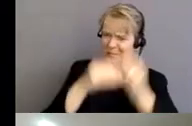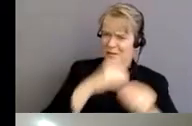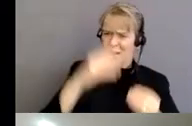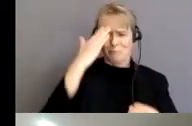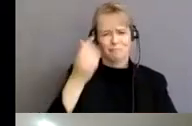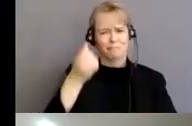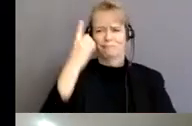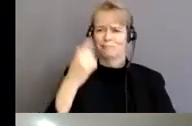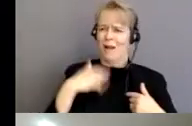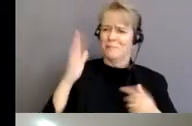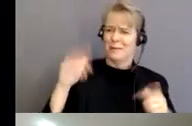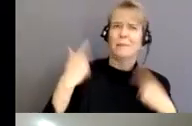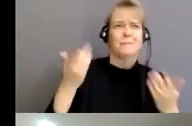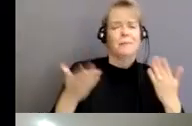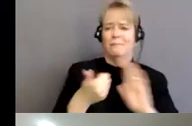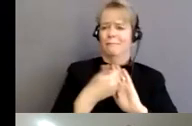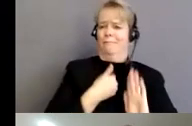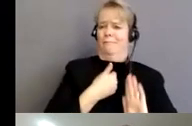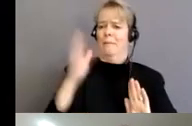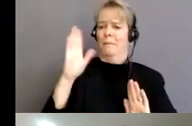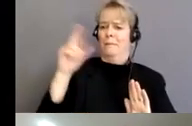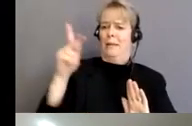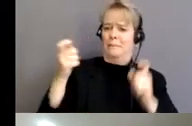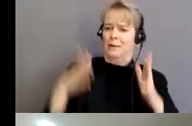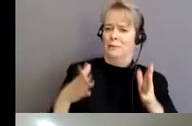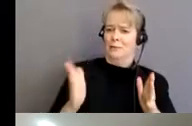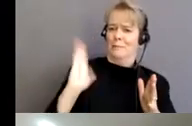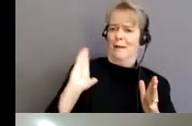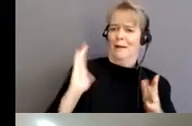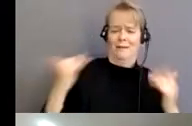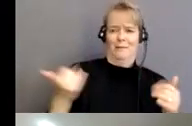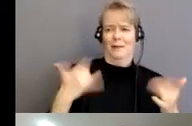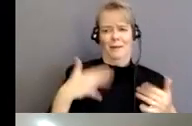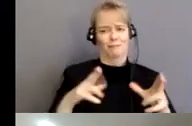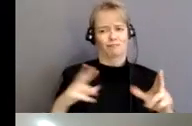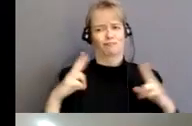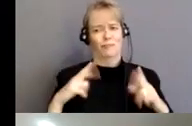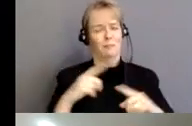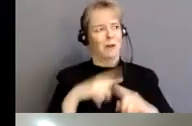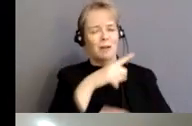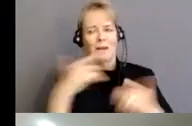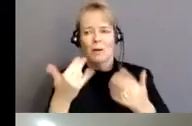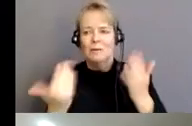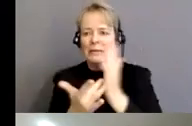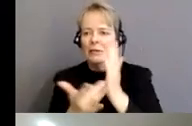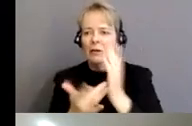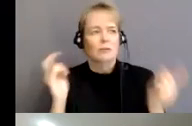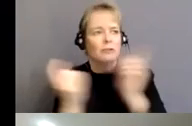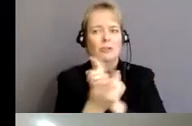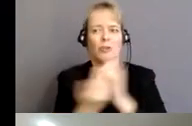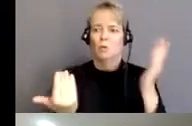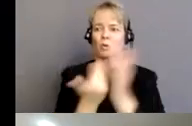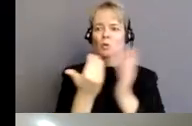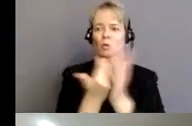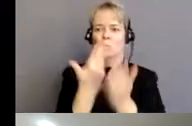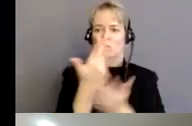with changes in the technology and online learning and online access to tools and resources that they may not have been